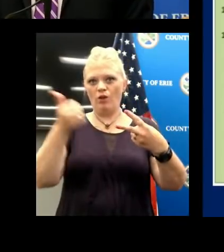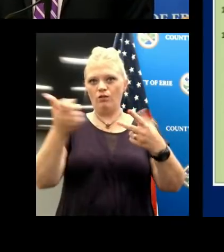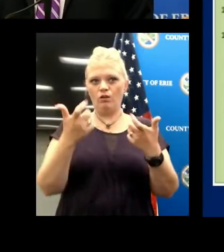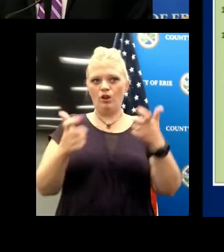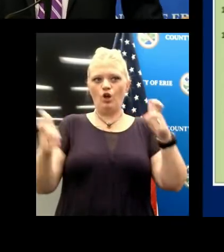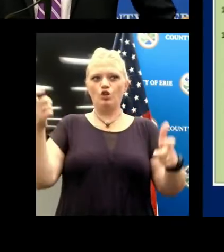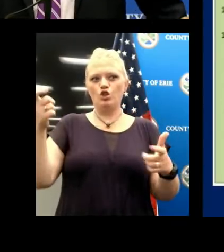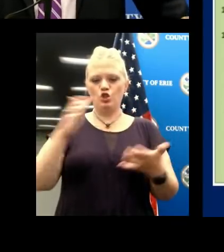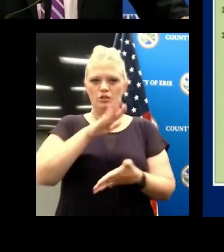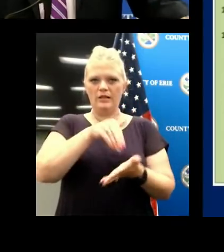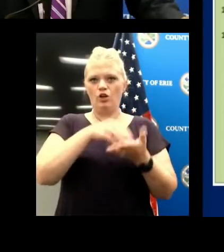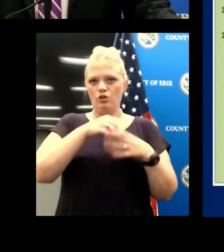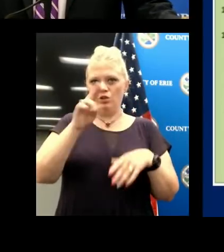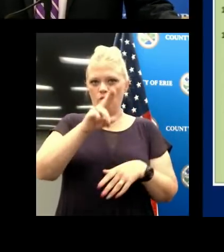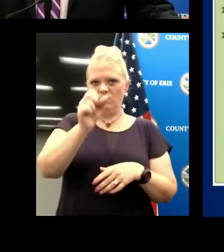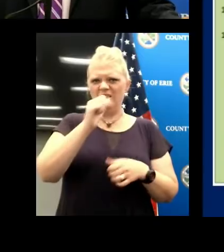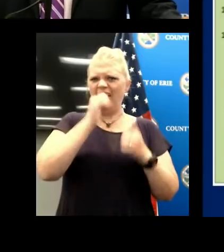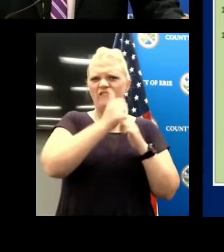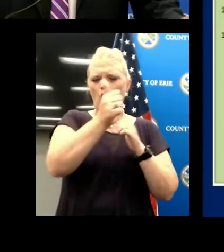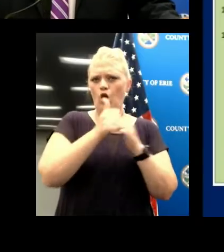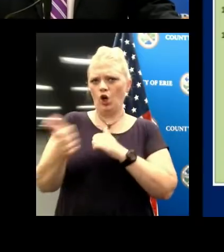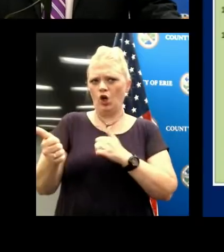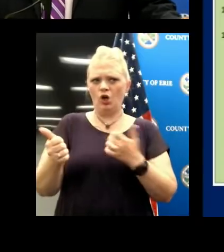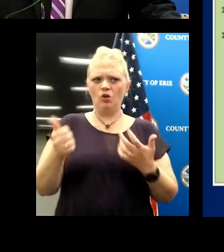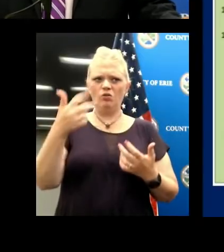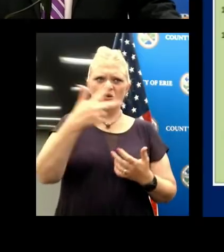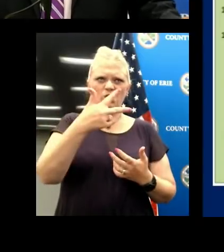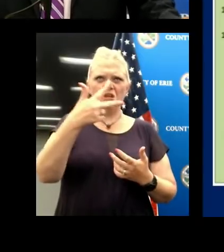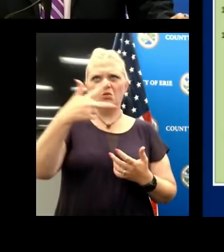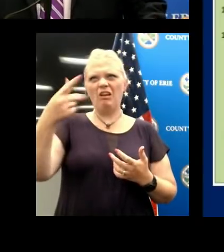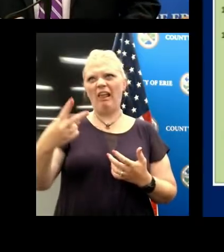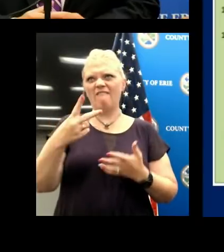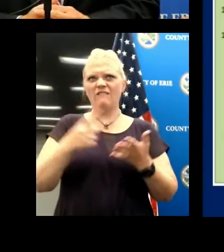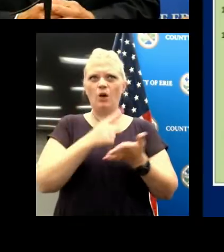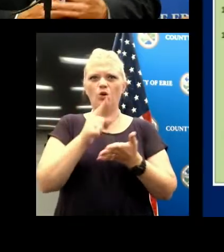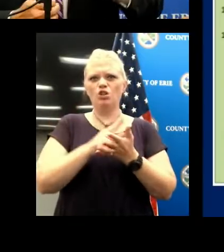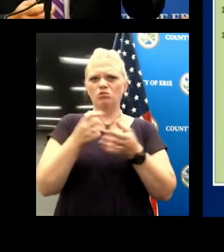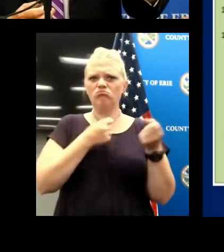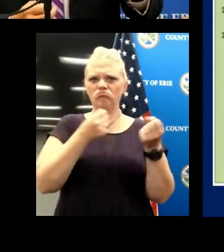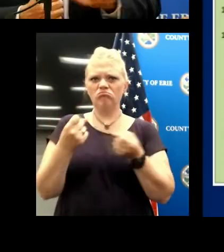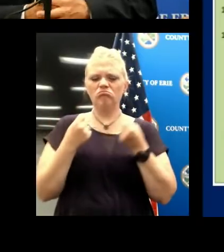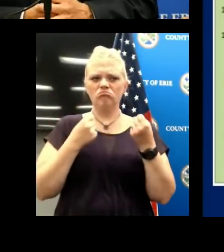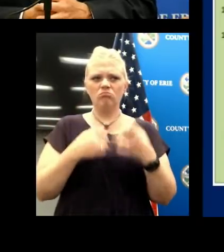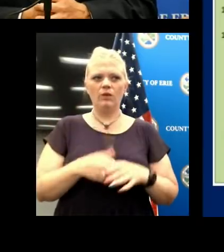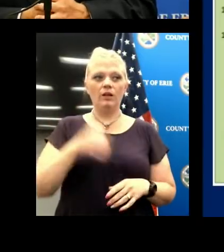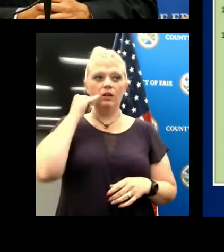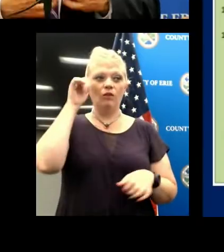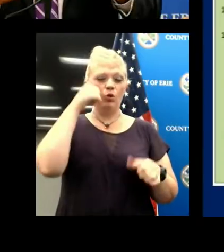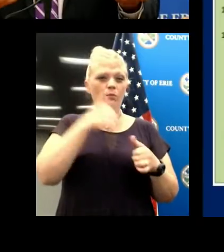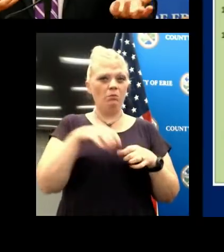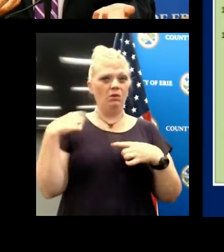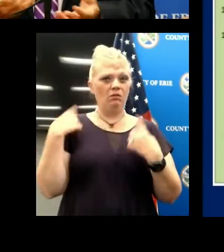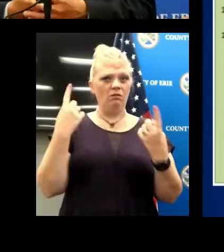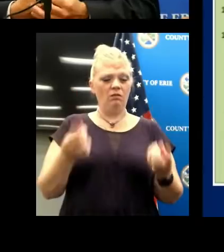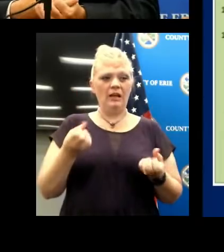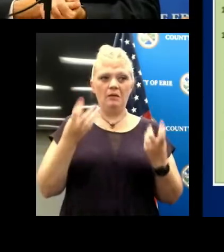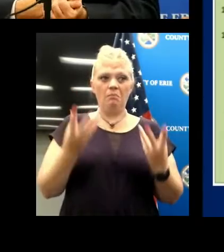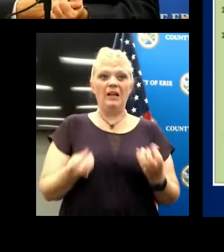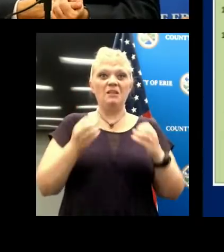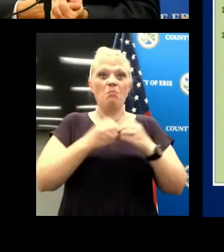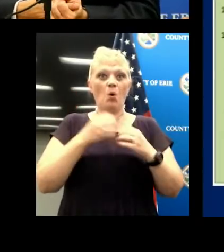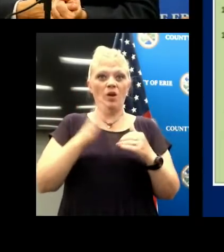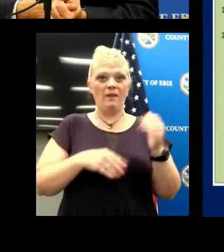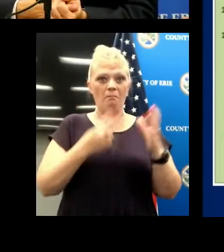larger centers in the United States, not too far away, about 3 to 3.5 hour drive away. And if you remember, for the longest time, we had many more cases than